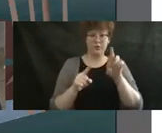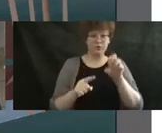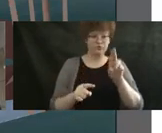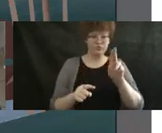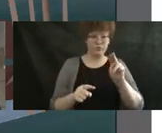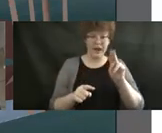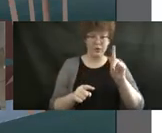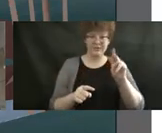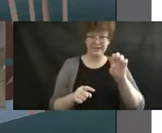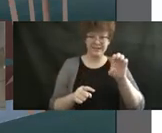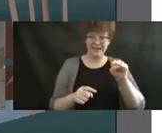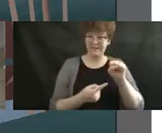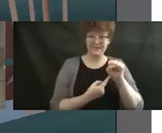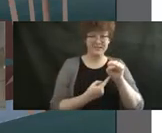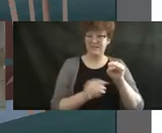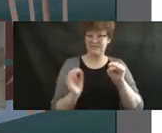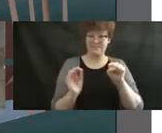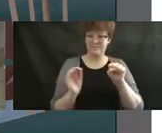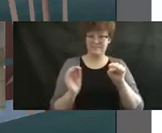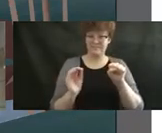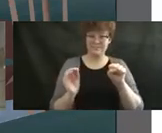to 30%.